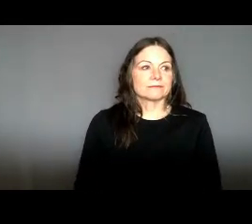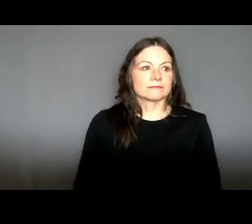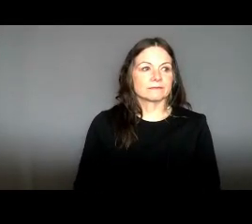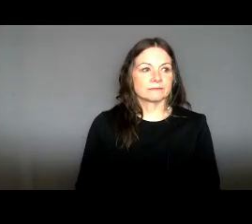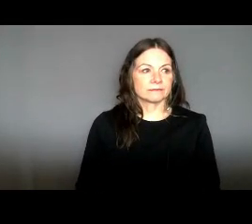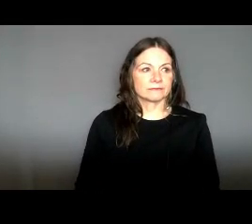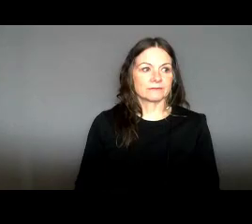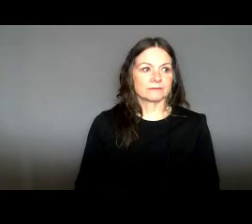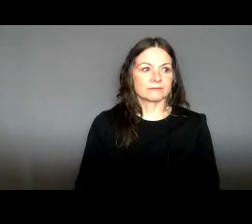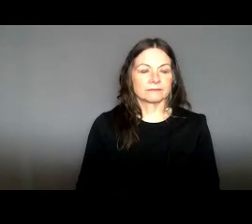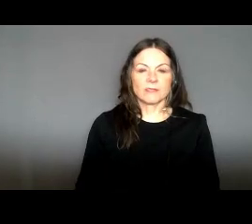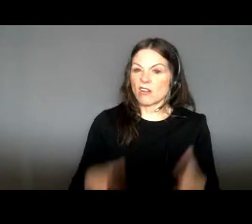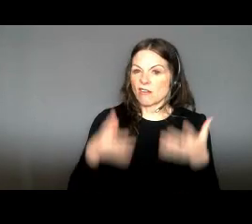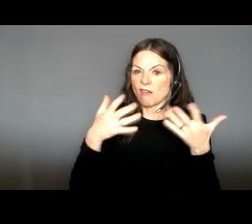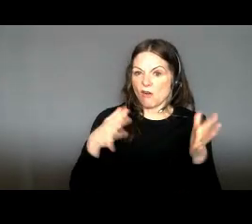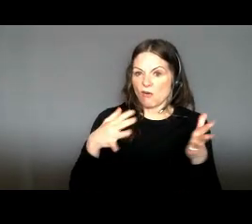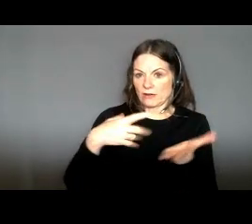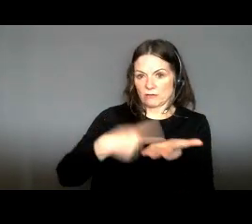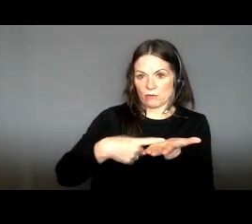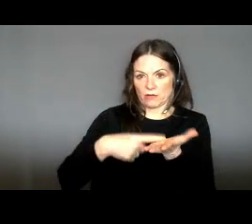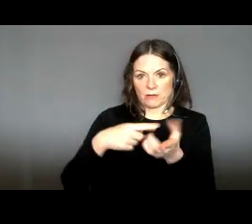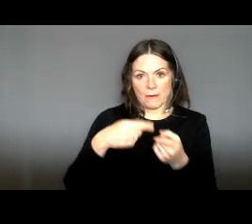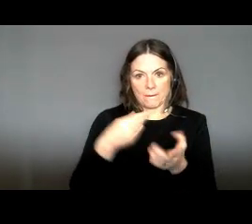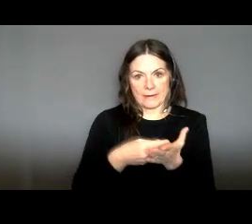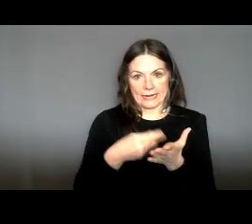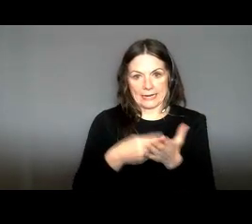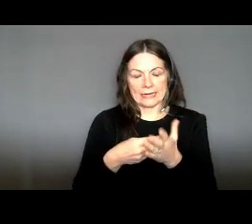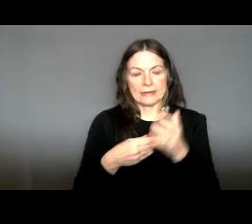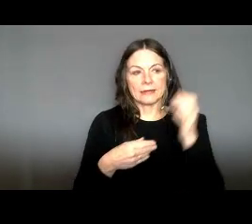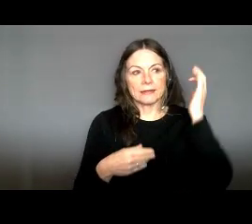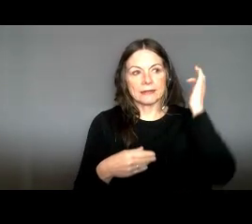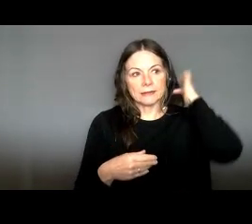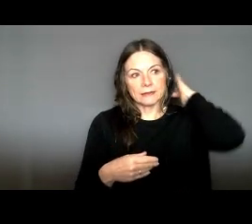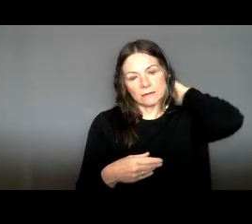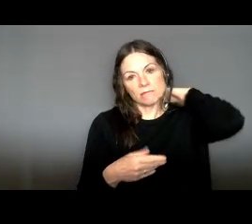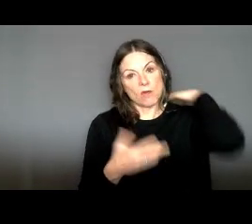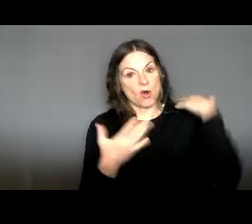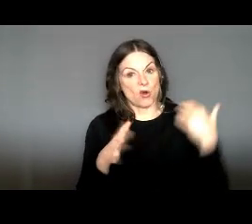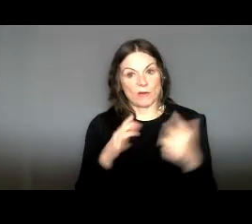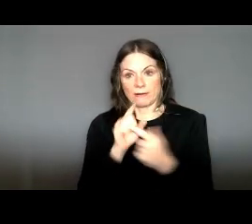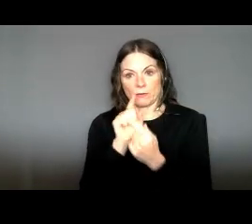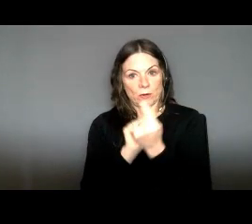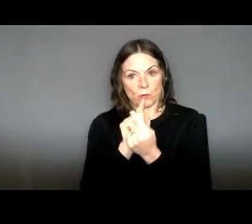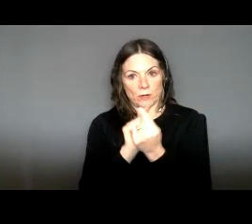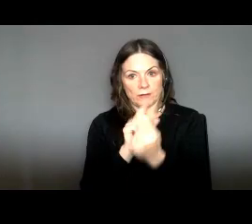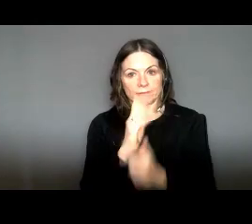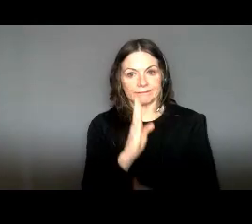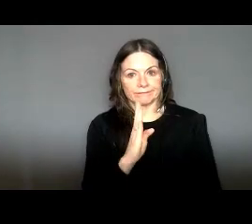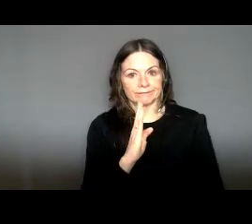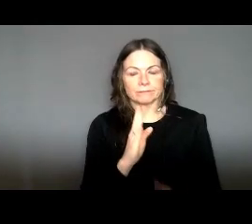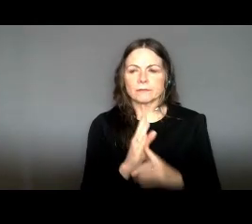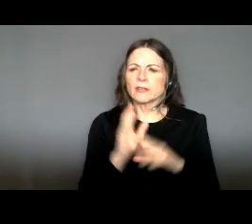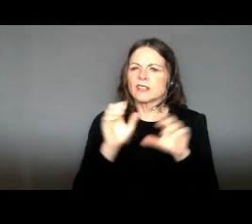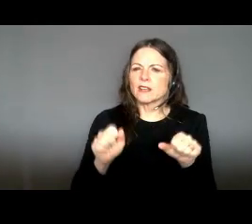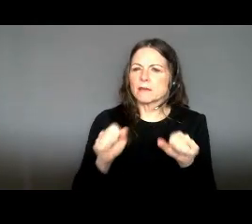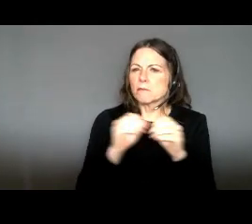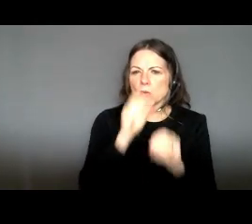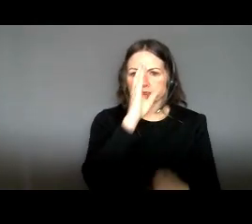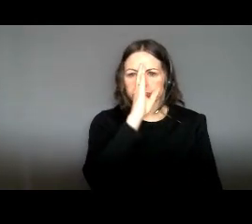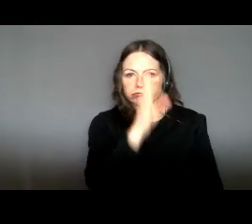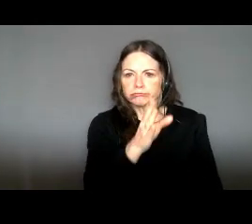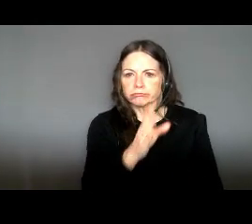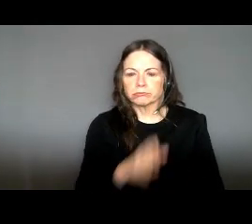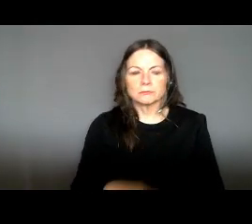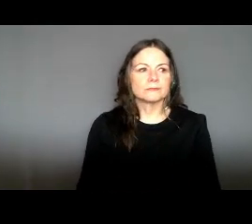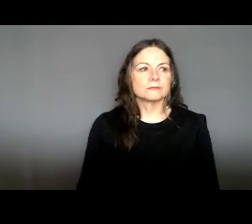already talking finances and you already are in one-on-one meeting, you can be more direct in conversation and you can